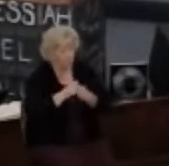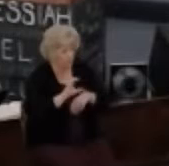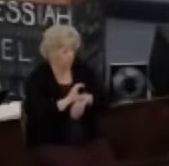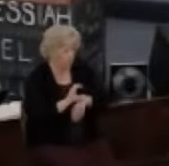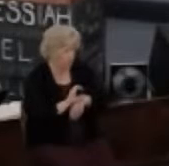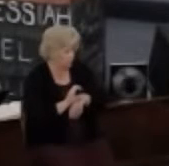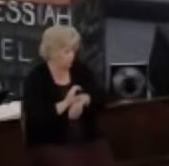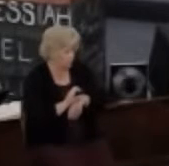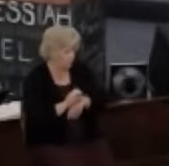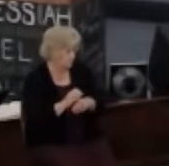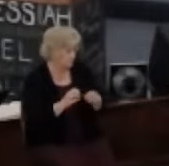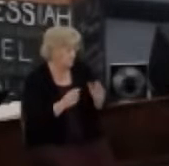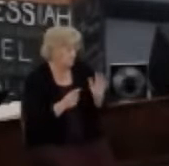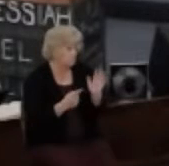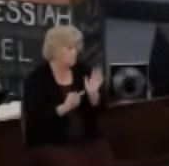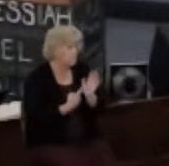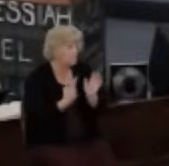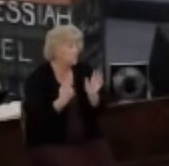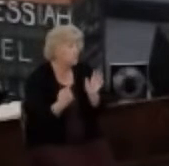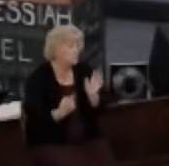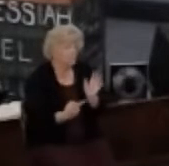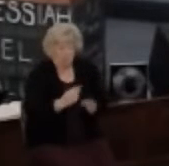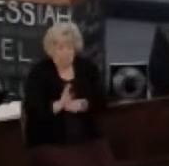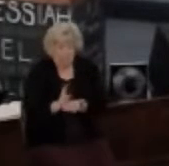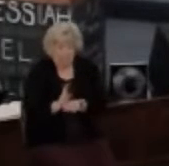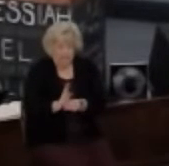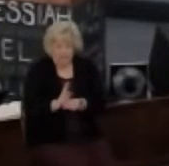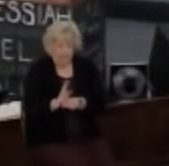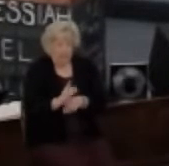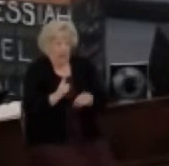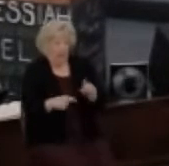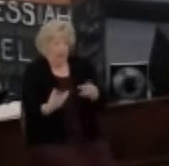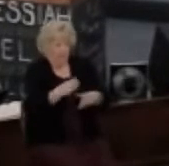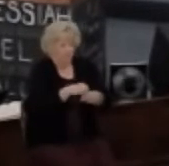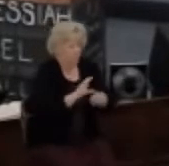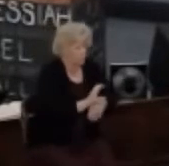Sometimes we're just too busy